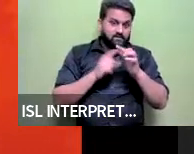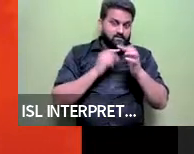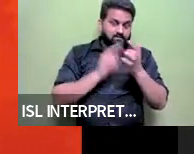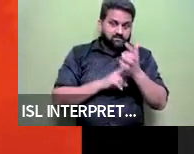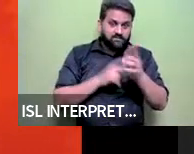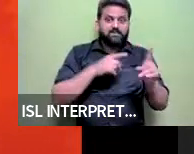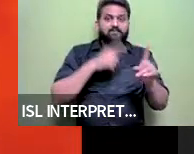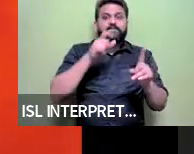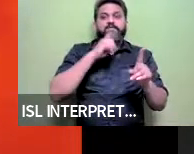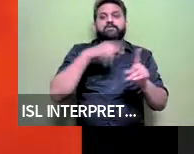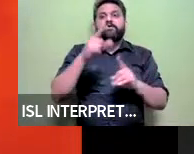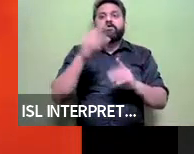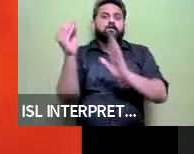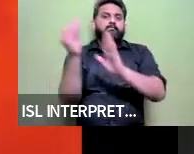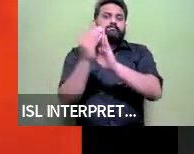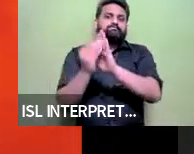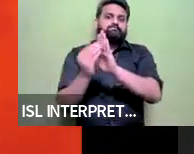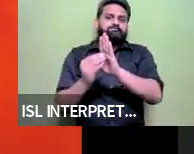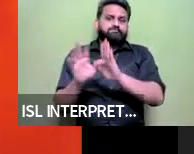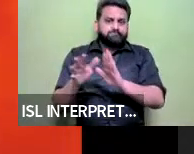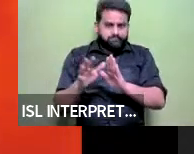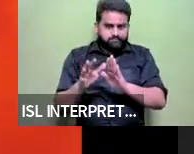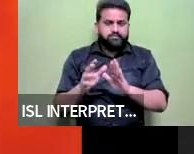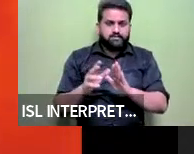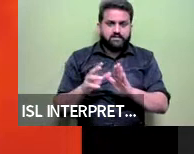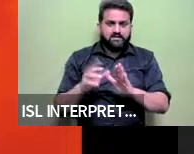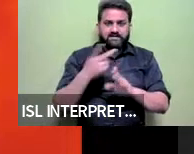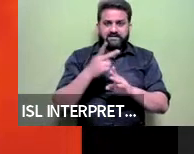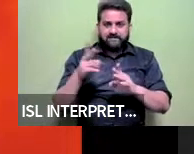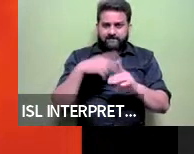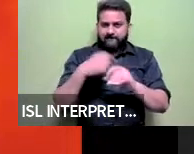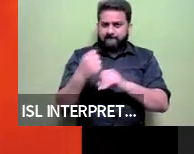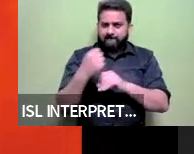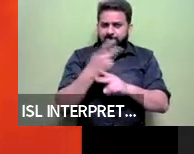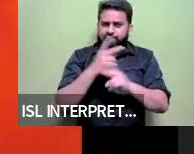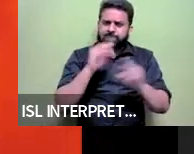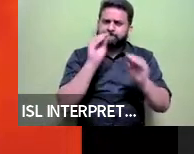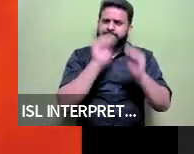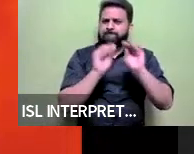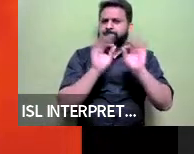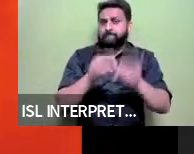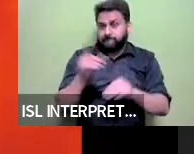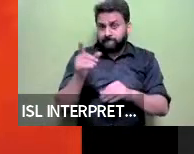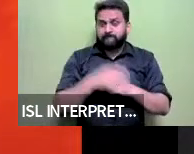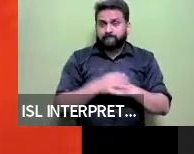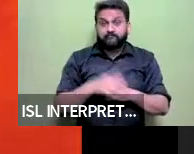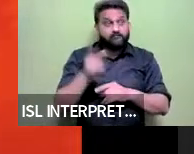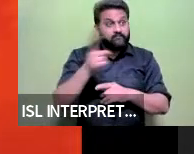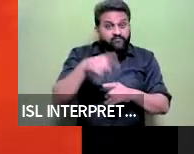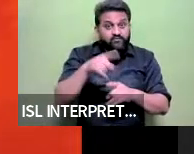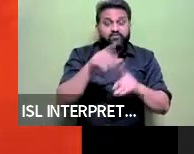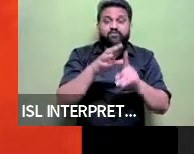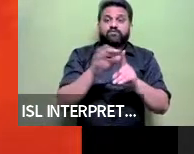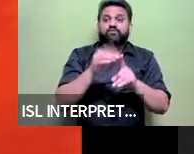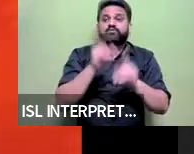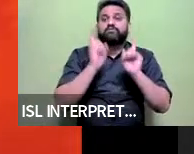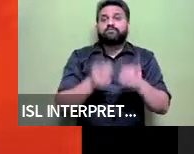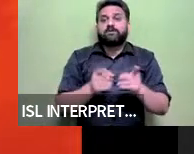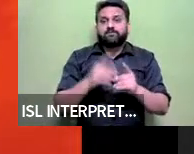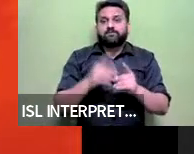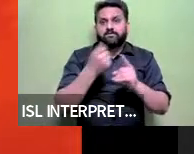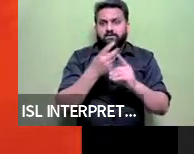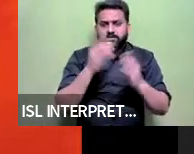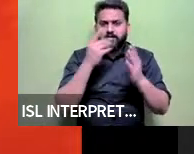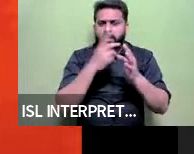other people are quoted very well. In CISG, Professor Swenger is quoted very well. So you have to do very nice quoting in that